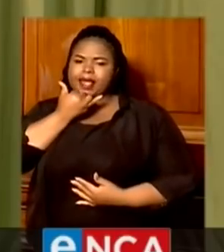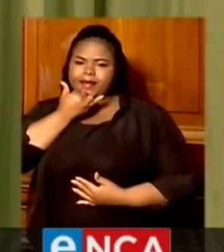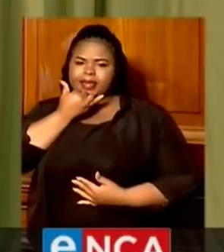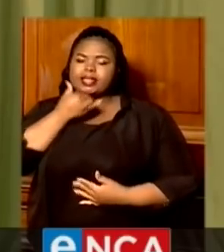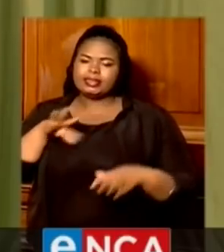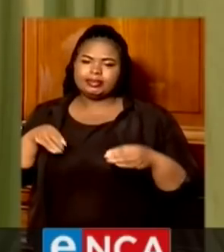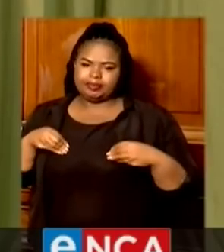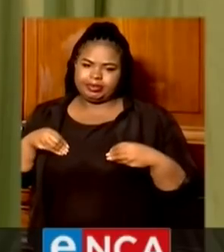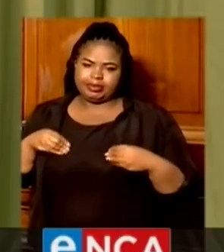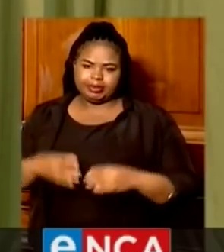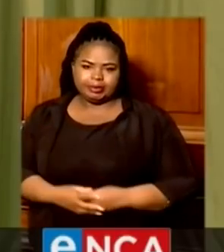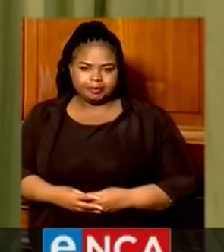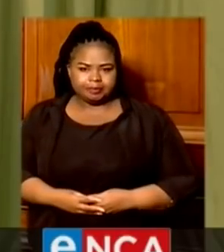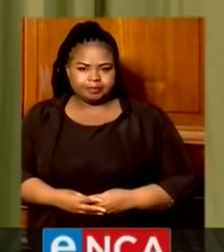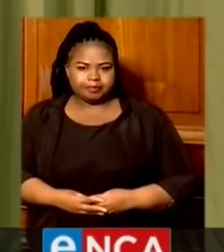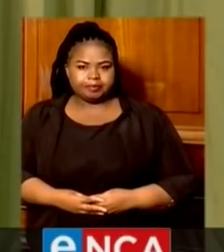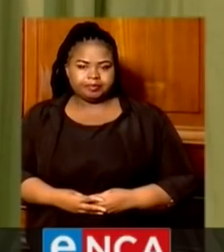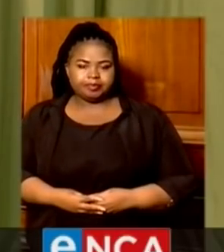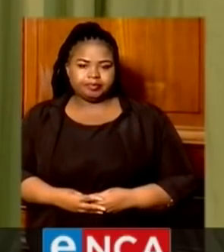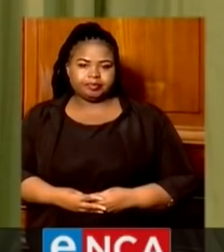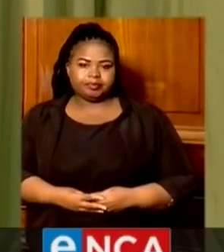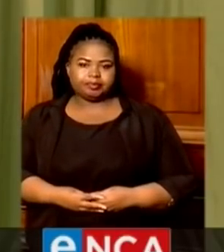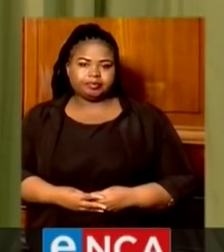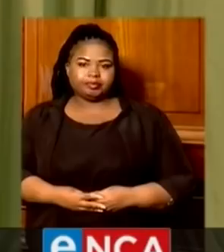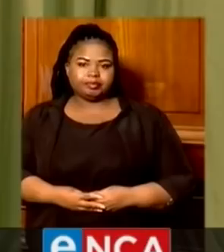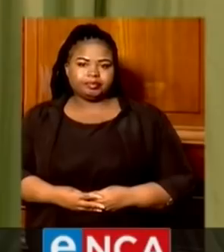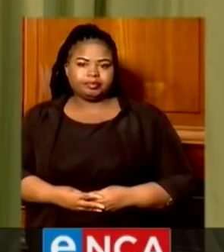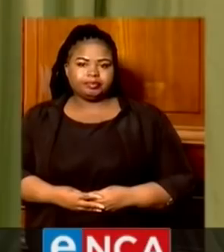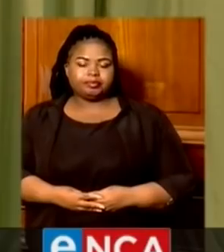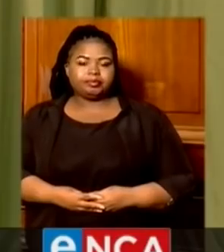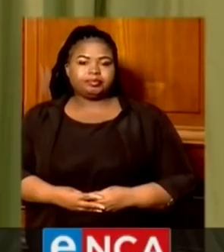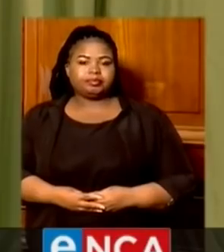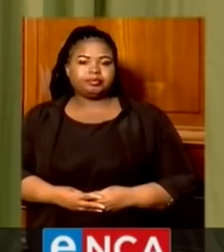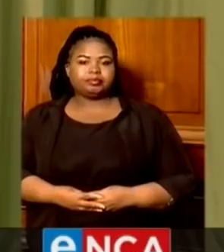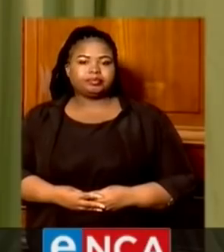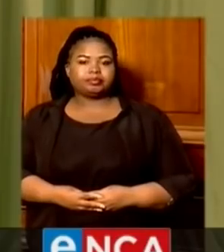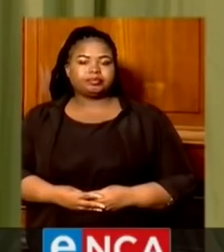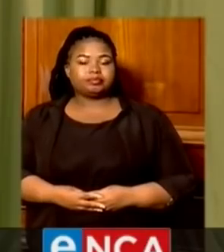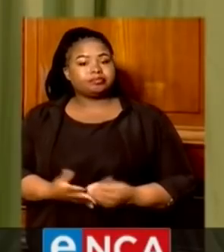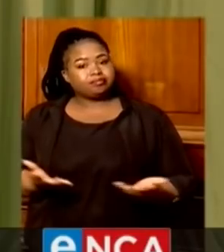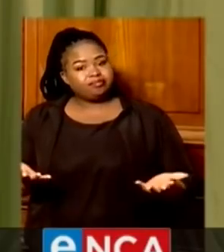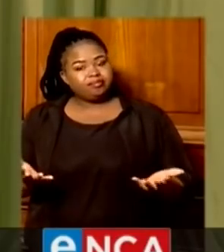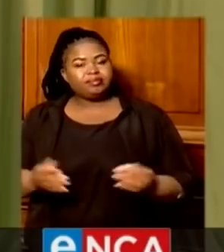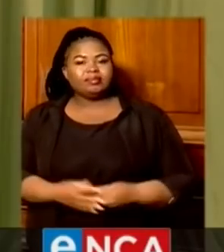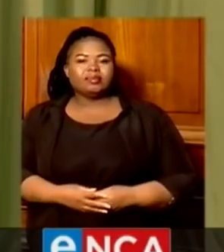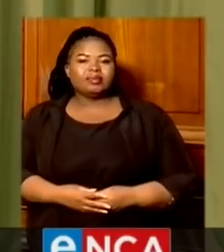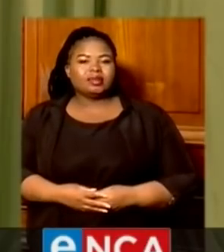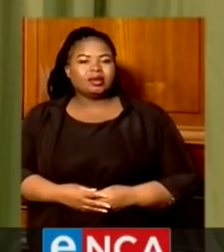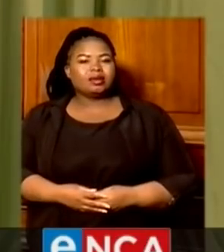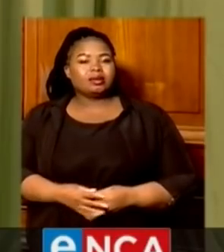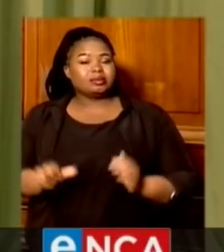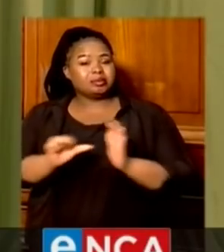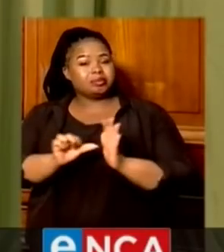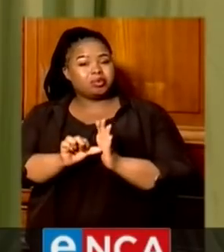alcohol. And when we look at this, at the end of the day, it's more